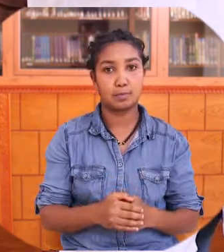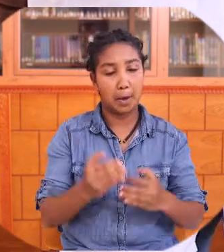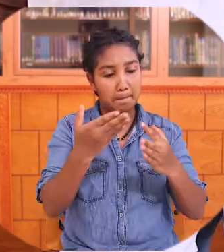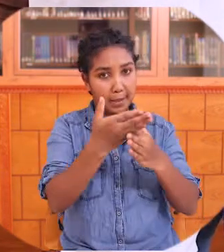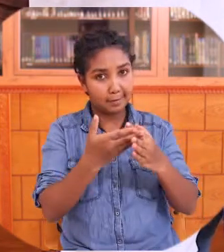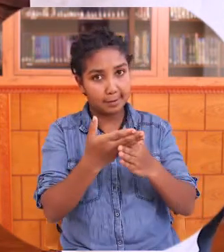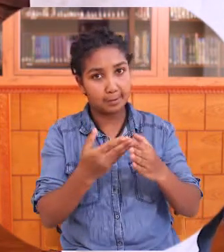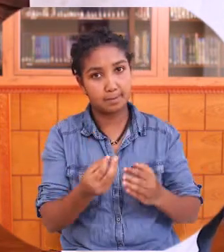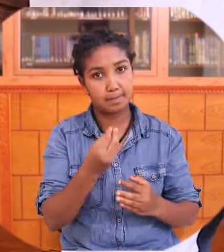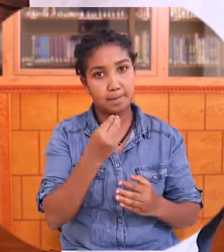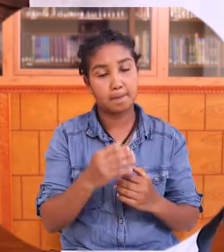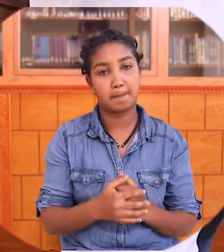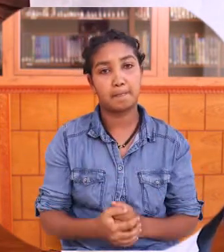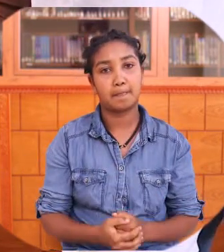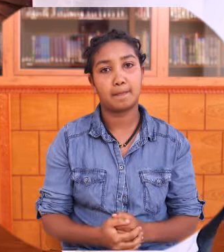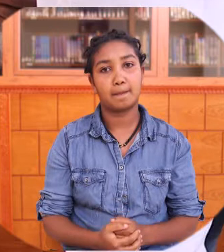meat,